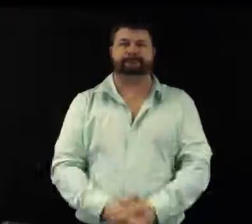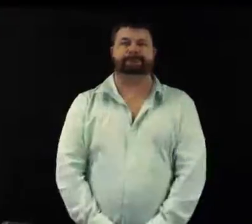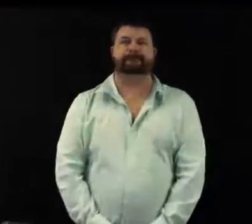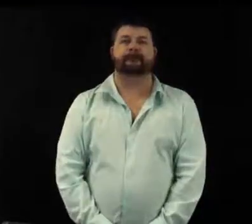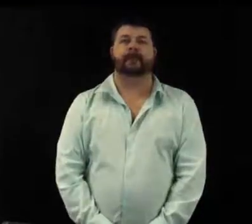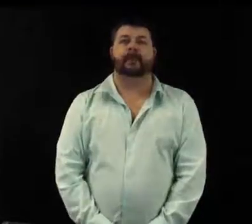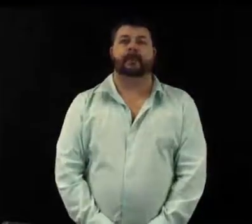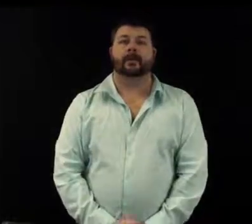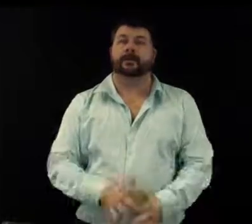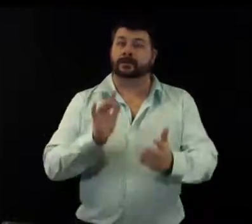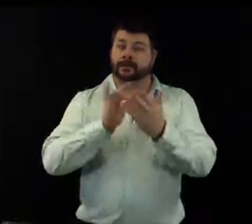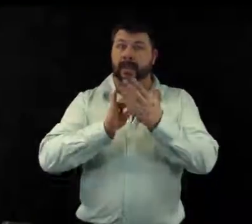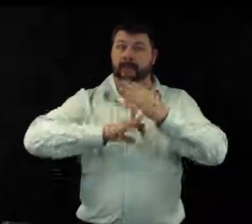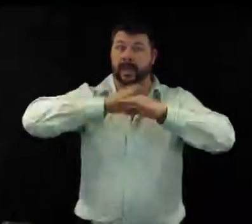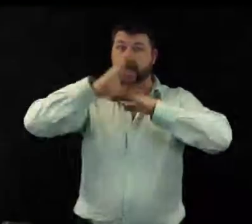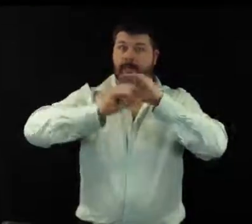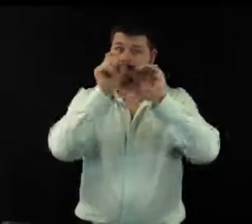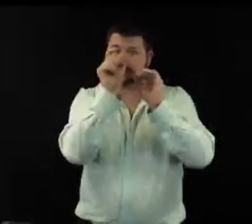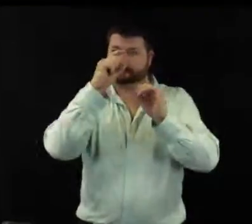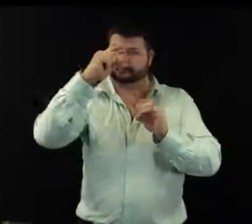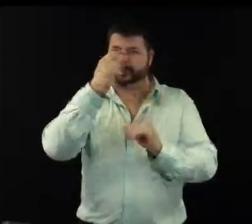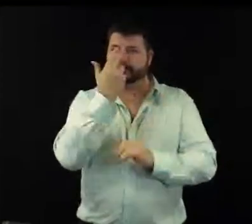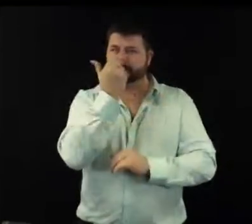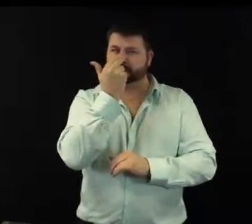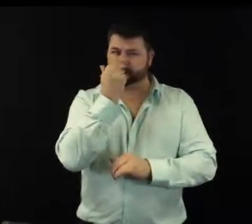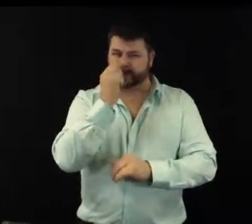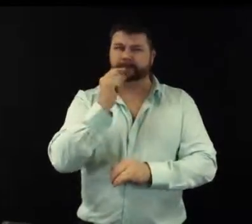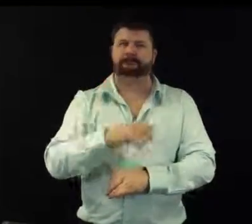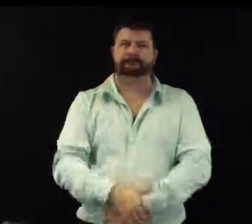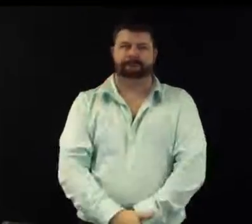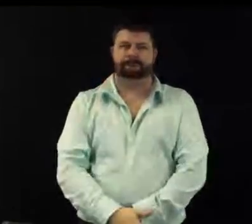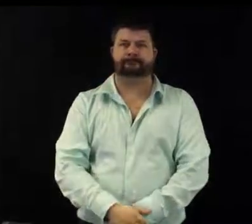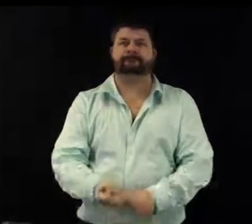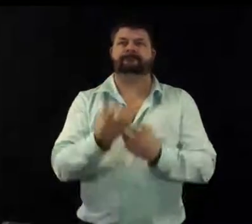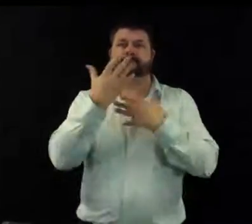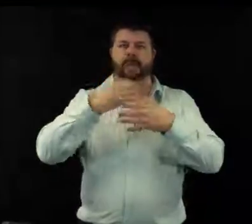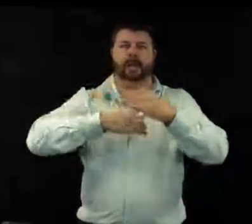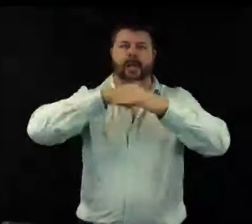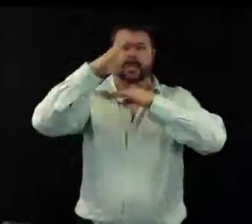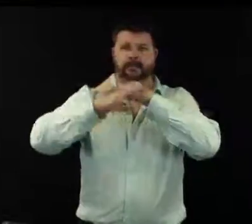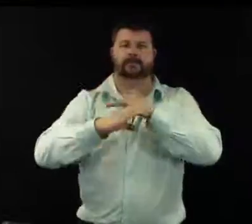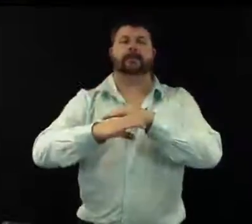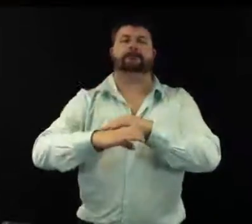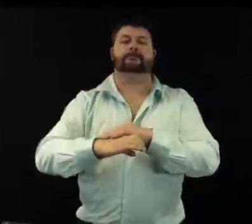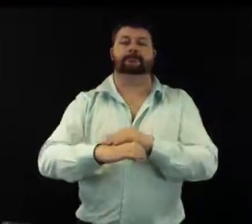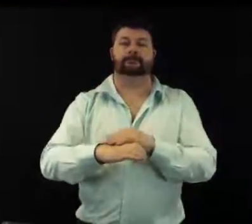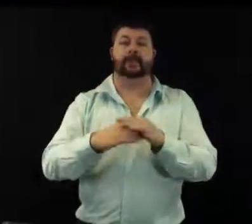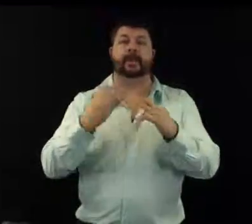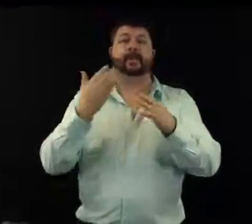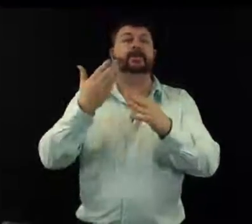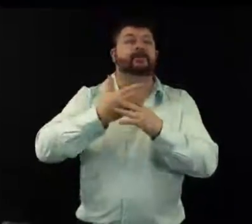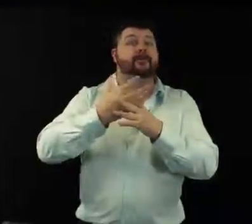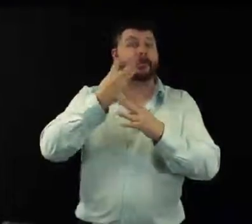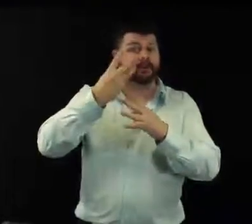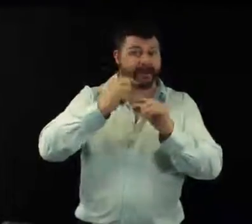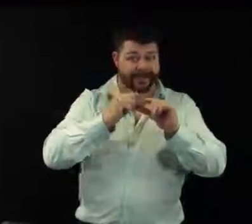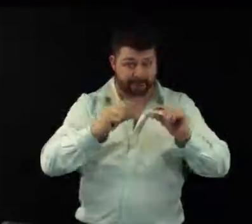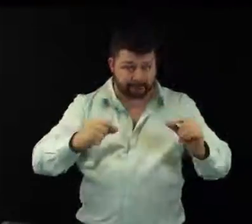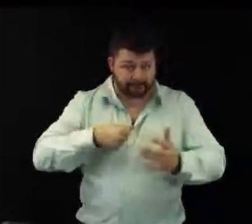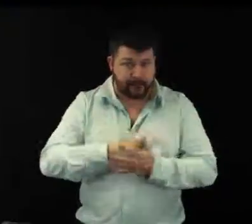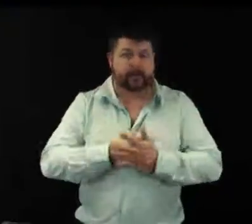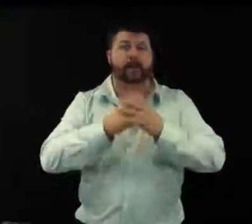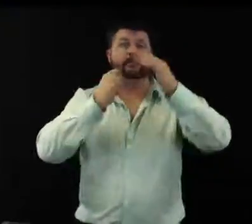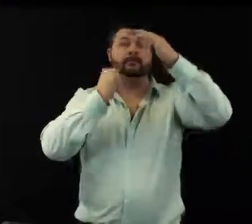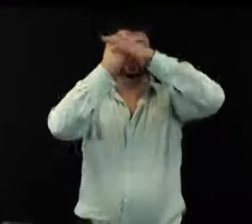The Calendar app lets you use your iPad as your personal calendar and appointment manager. Let's see how it works. Tap on the Calendar app icon to launch